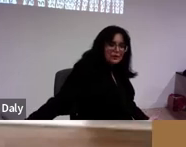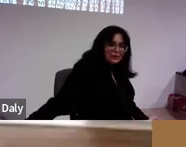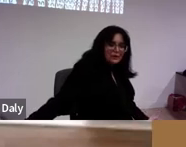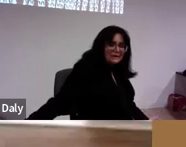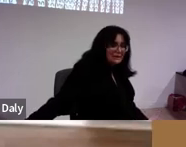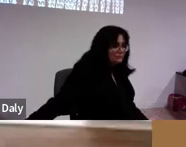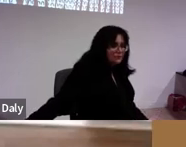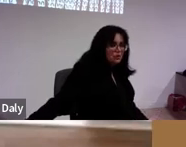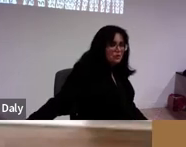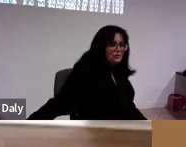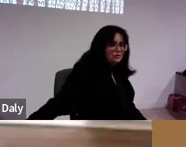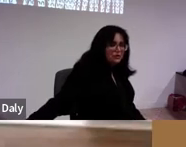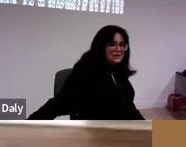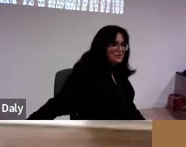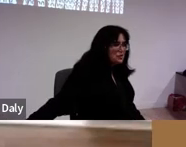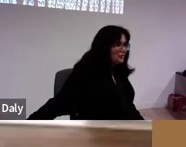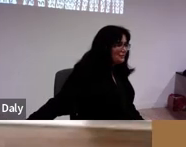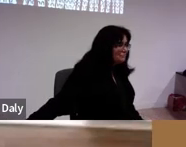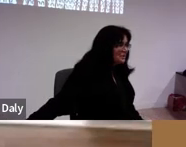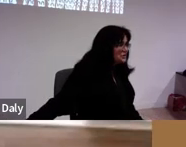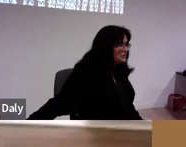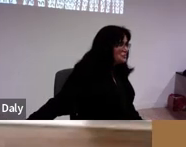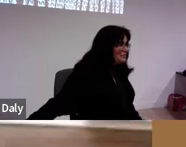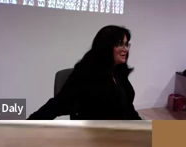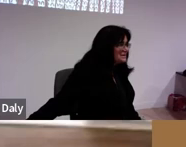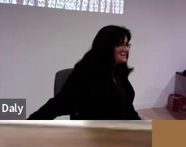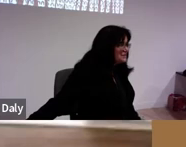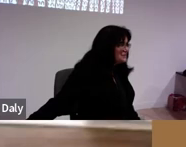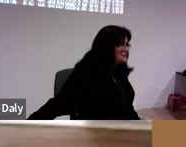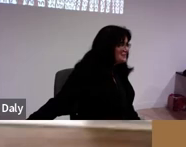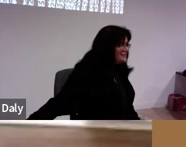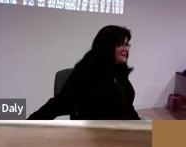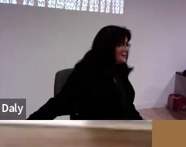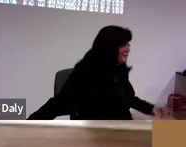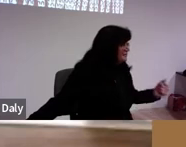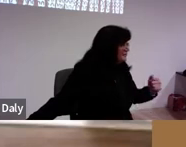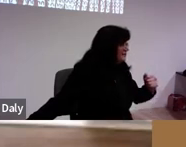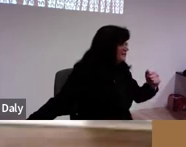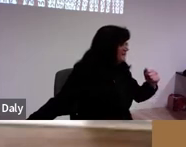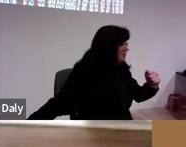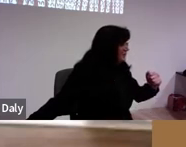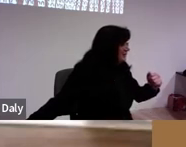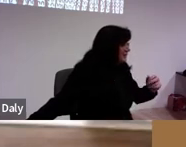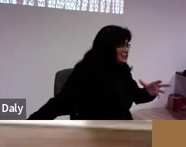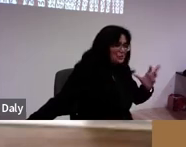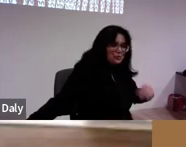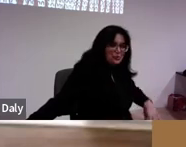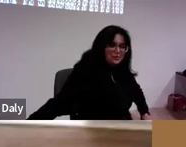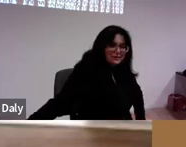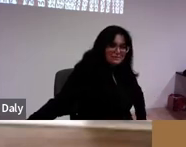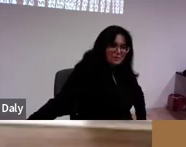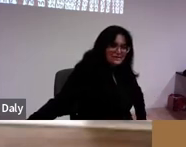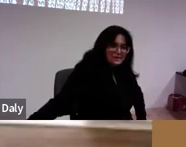So, of course, friends for non, black skin, white masks. Immediately, again, I